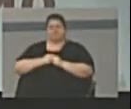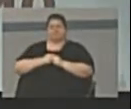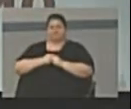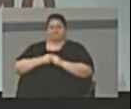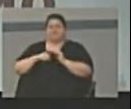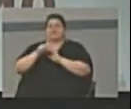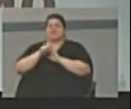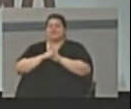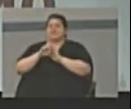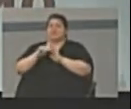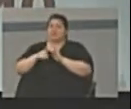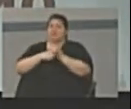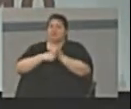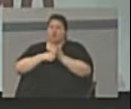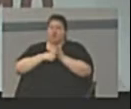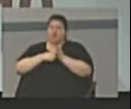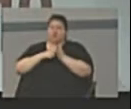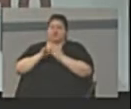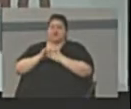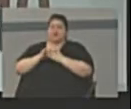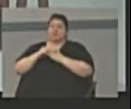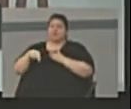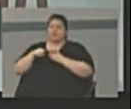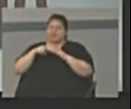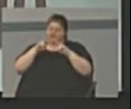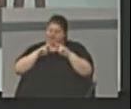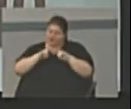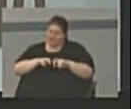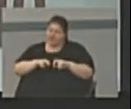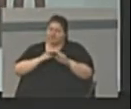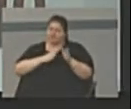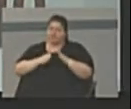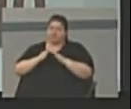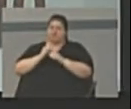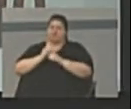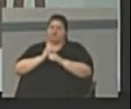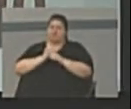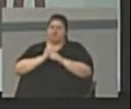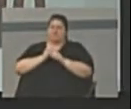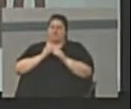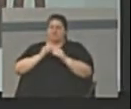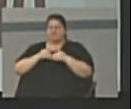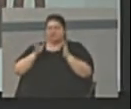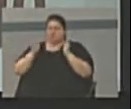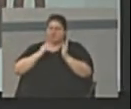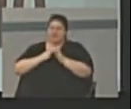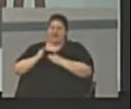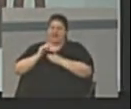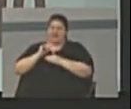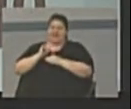State of Maryland requires that we evaluate our general plan 2 years after each decennial census.